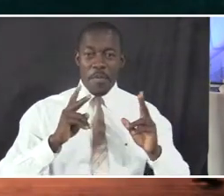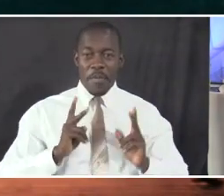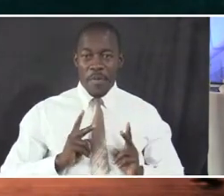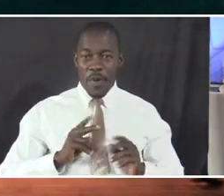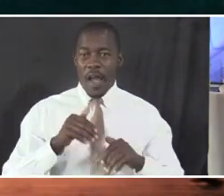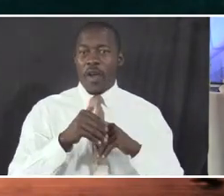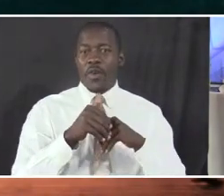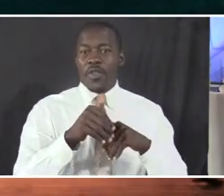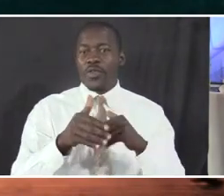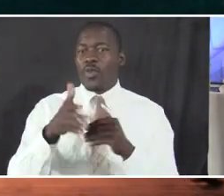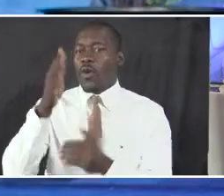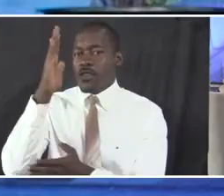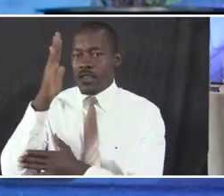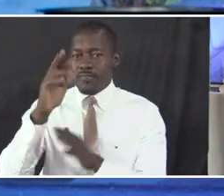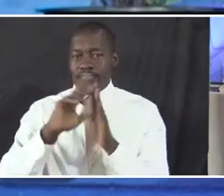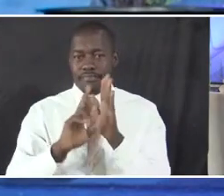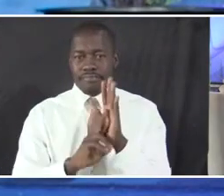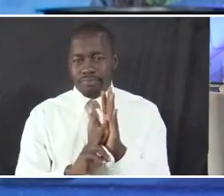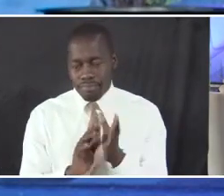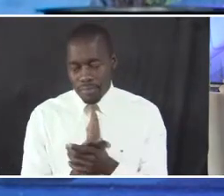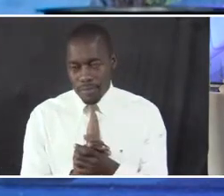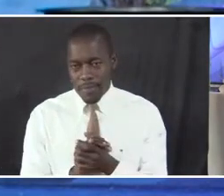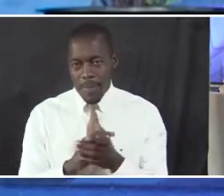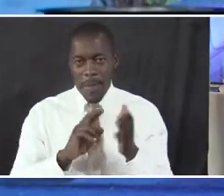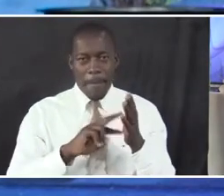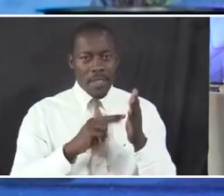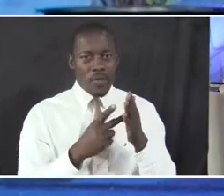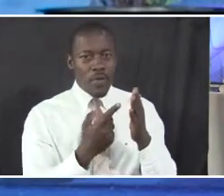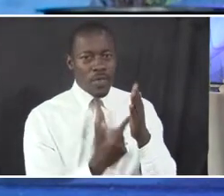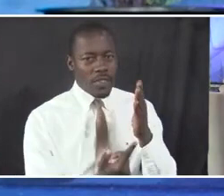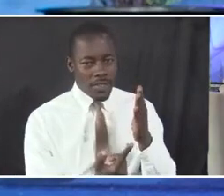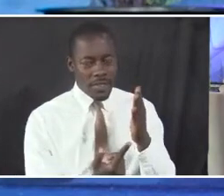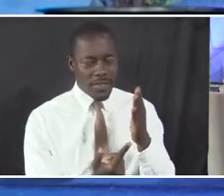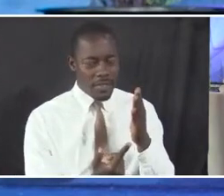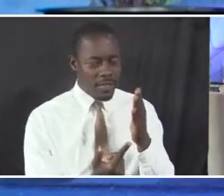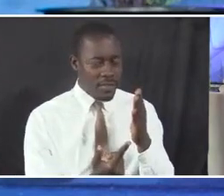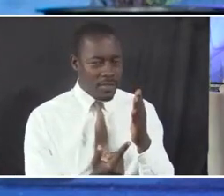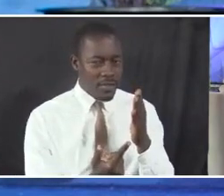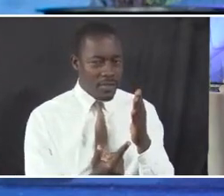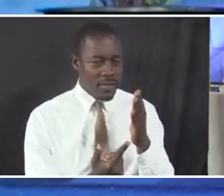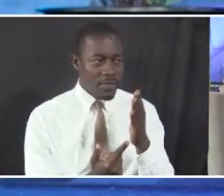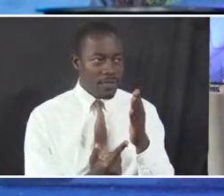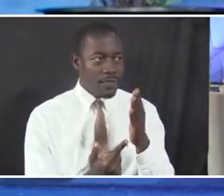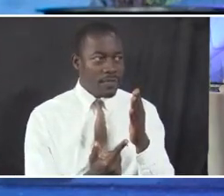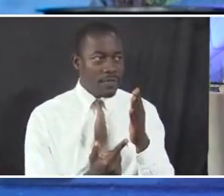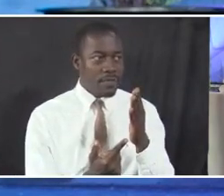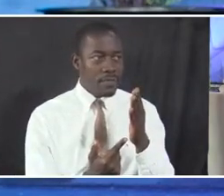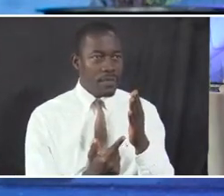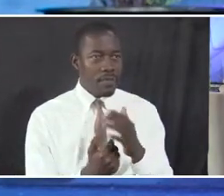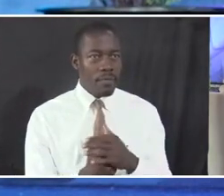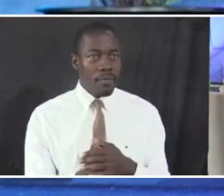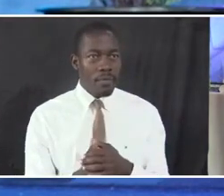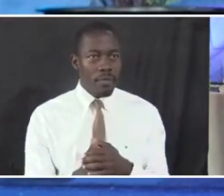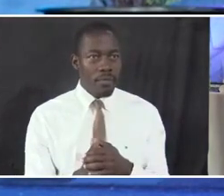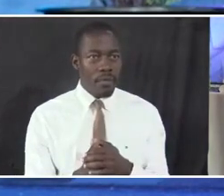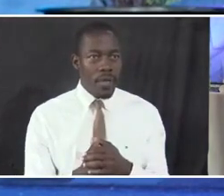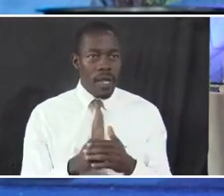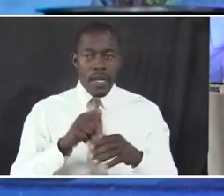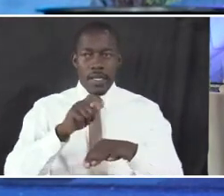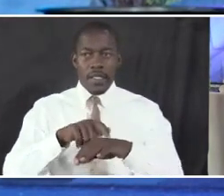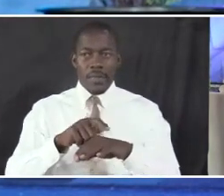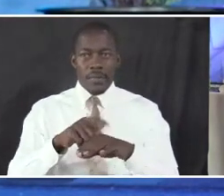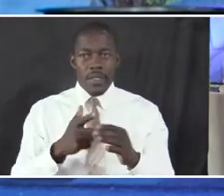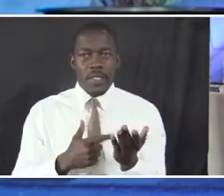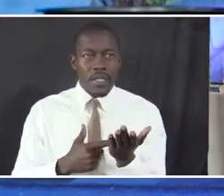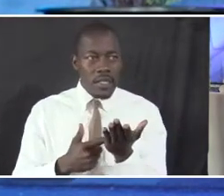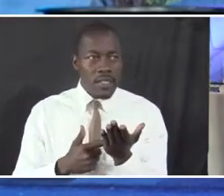Now, there is education that we are interested in that is to equip us for eternity. So we are talking about, when